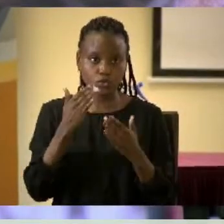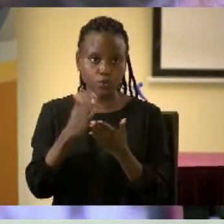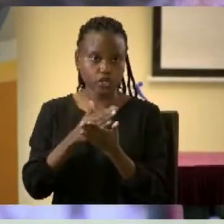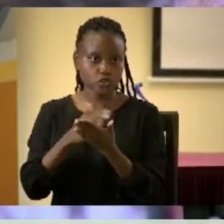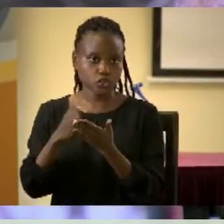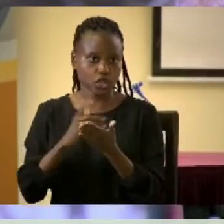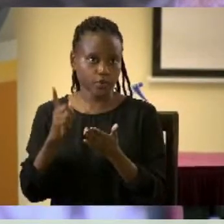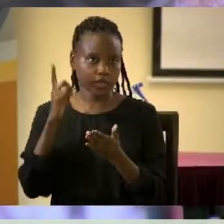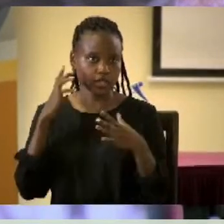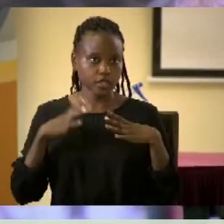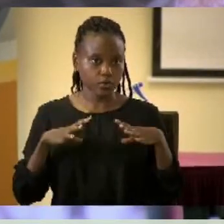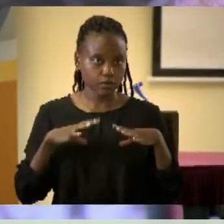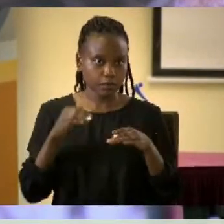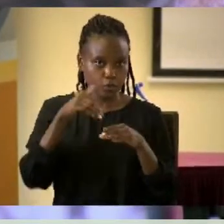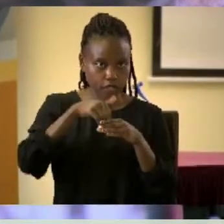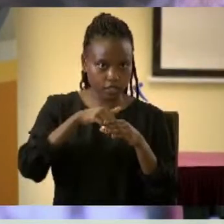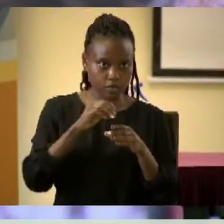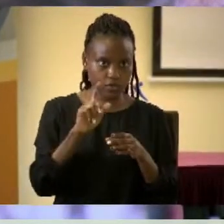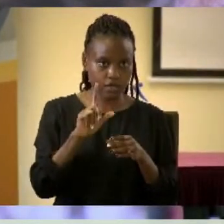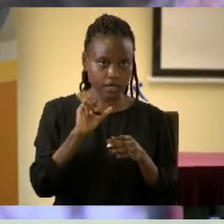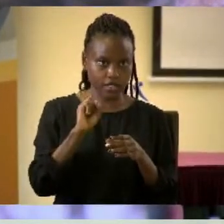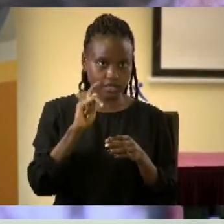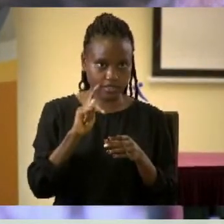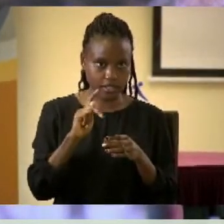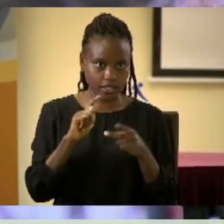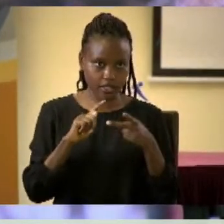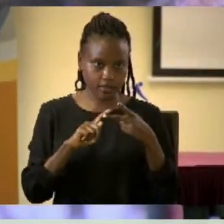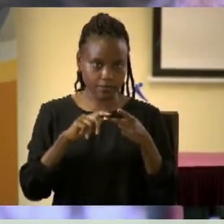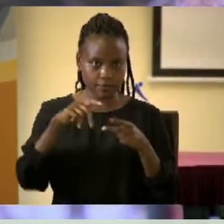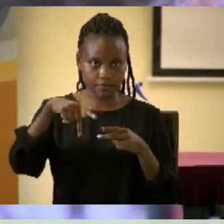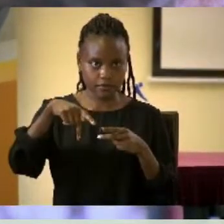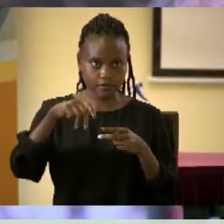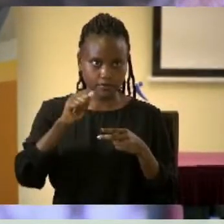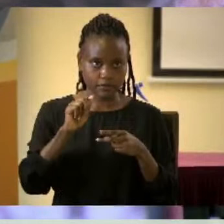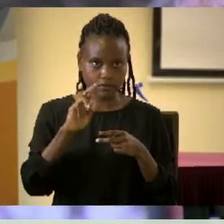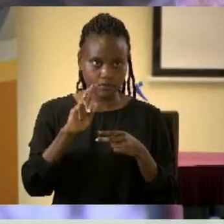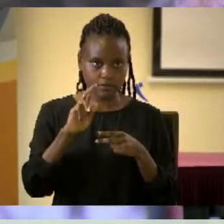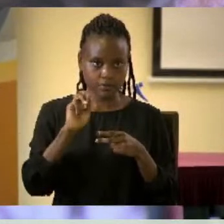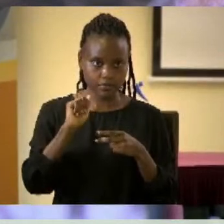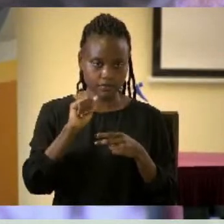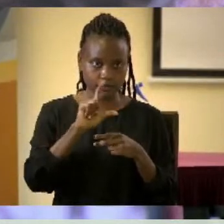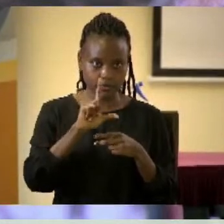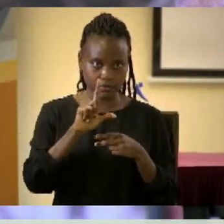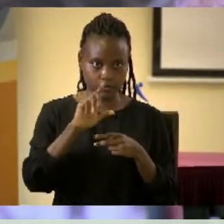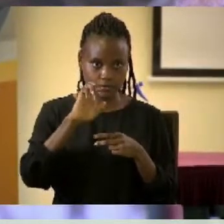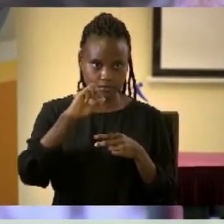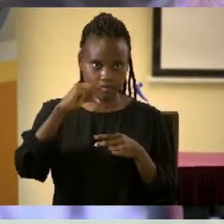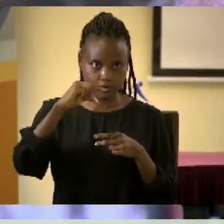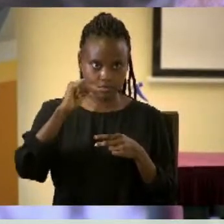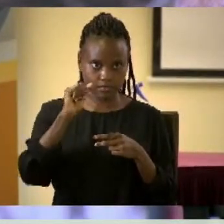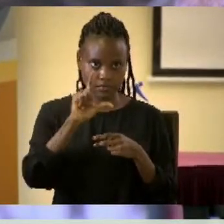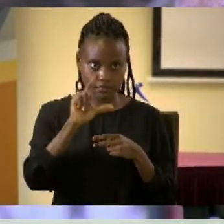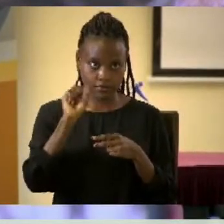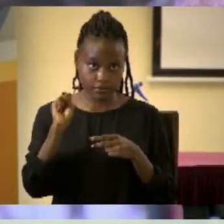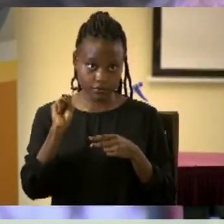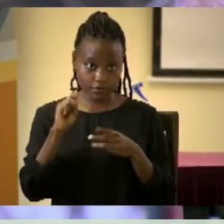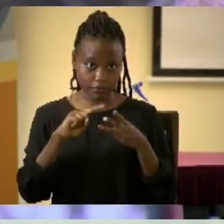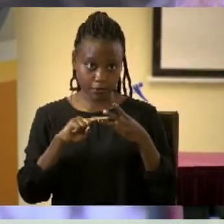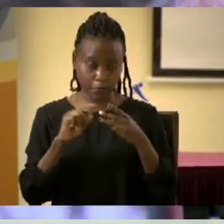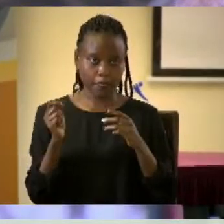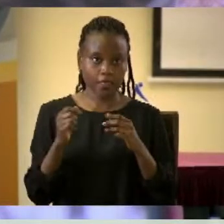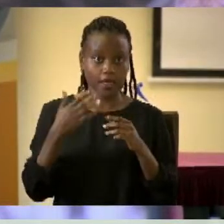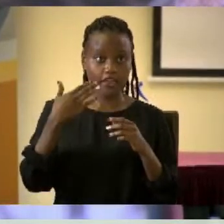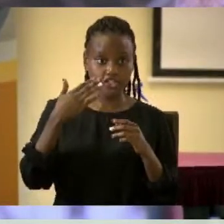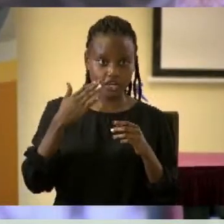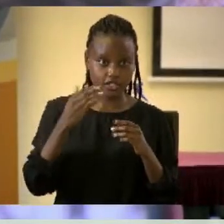fraternity, including the Law Society of Kenya, paralegals. And this pro se litigants charter is being developed